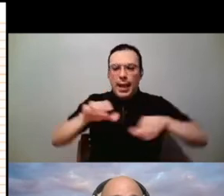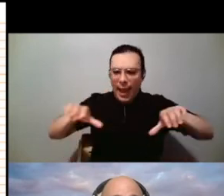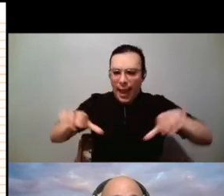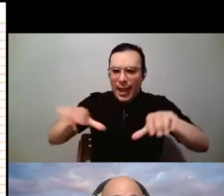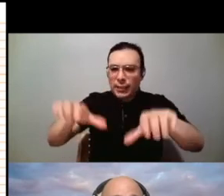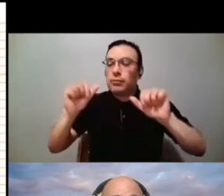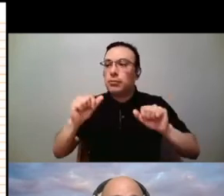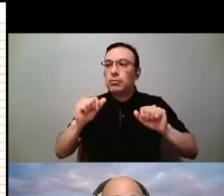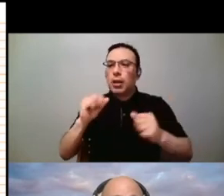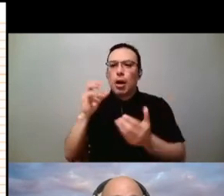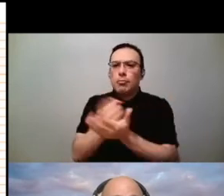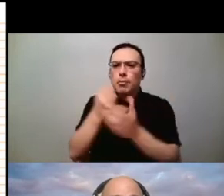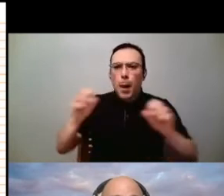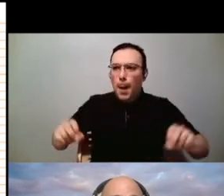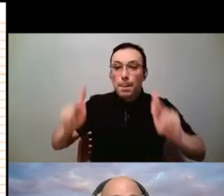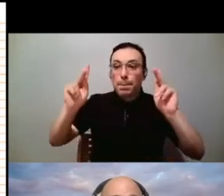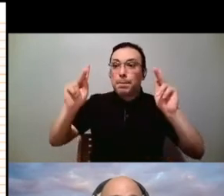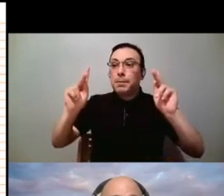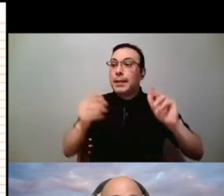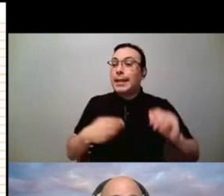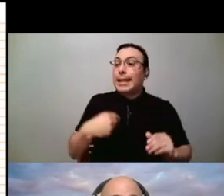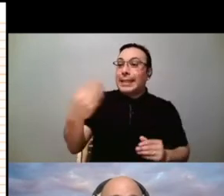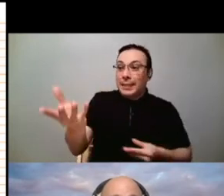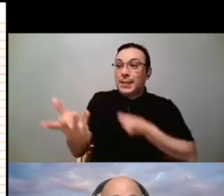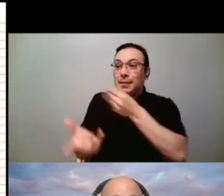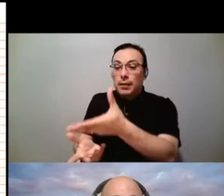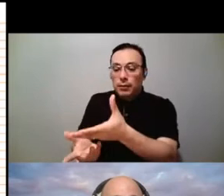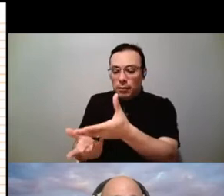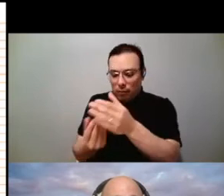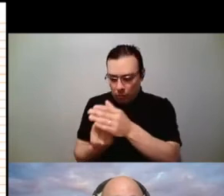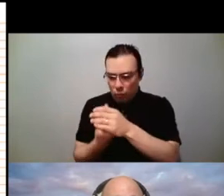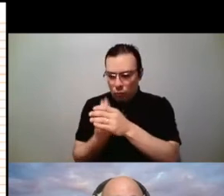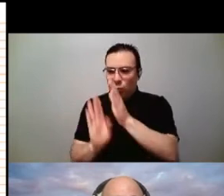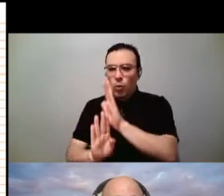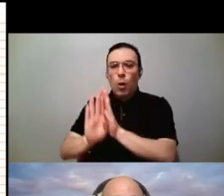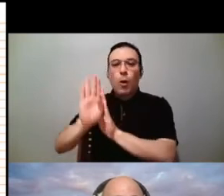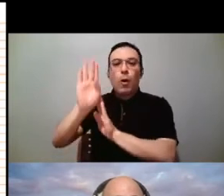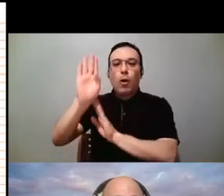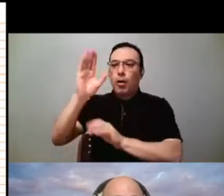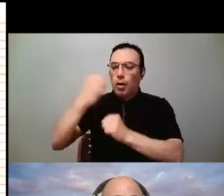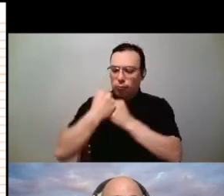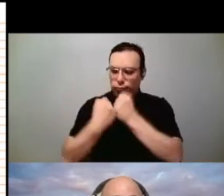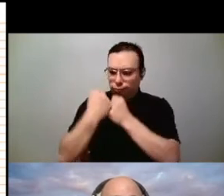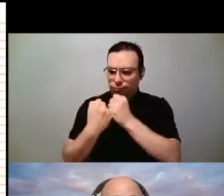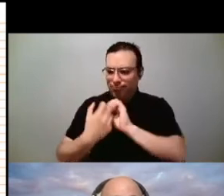opportunity to give and to grow. Solidarity and love are doulas.